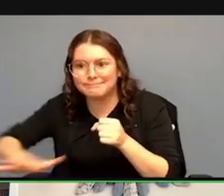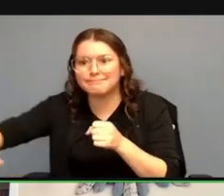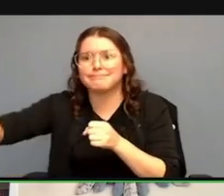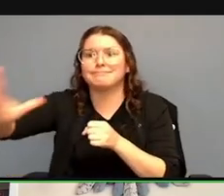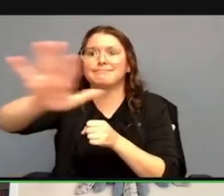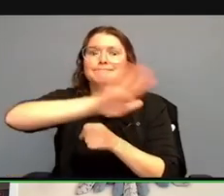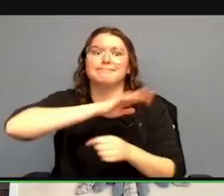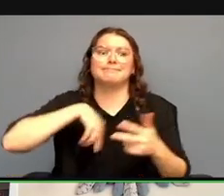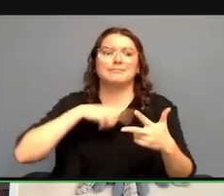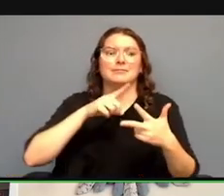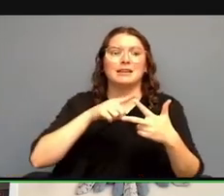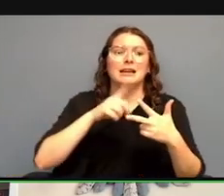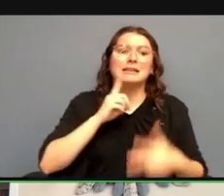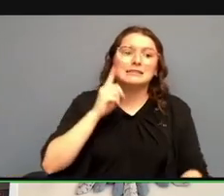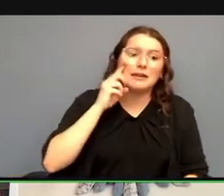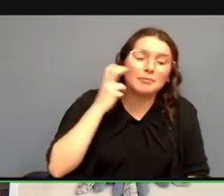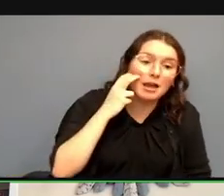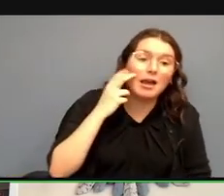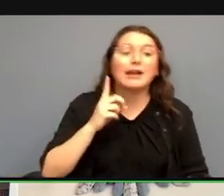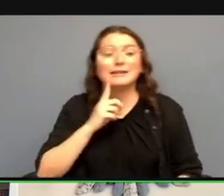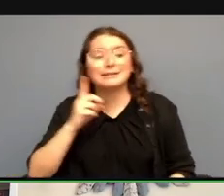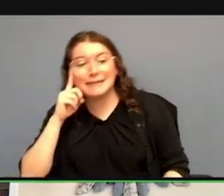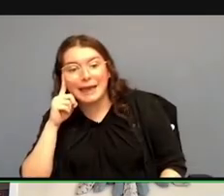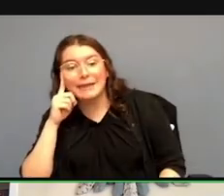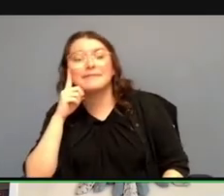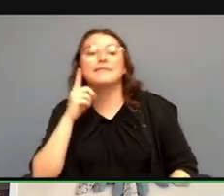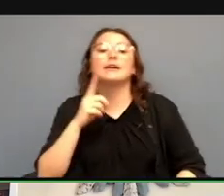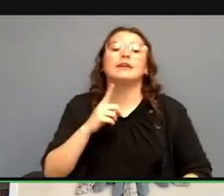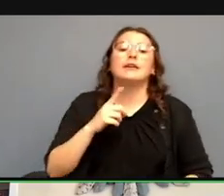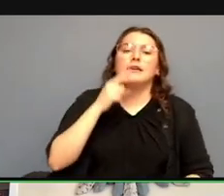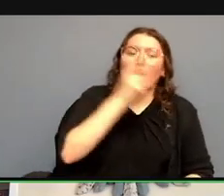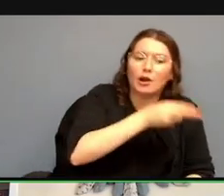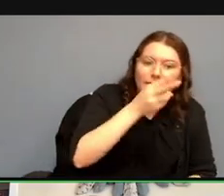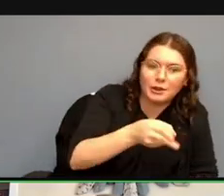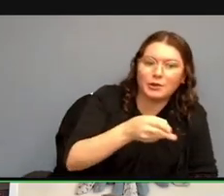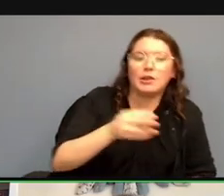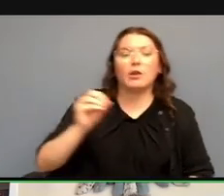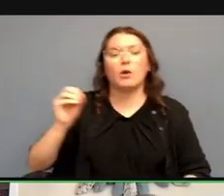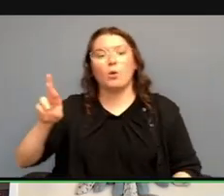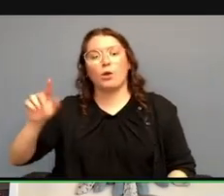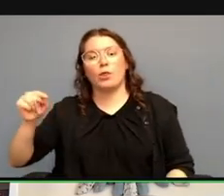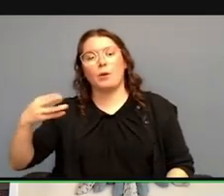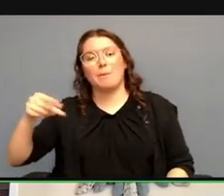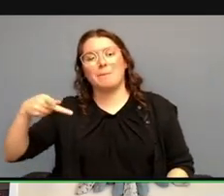hard of hearing, orthopedic impairment, and visual impairment.